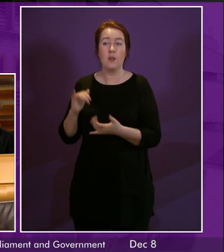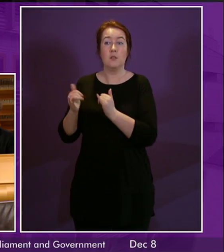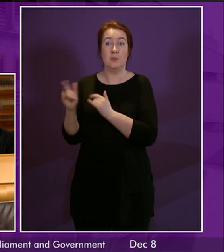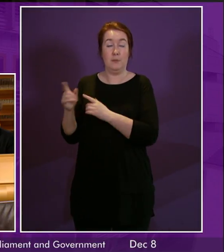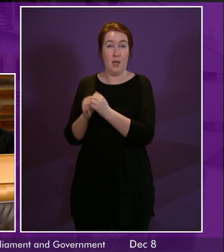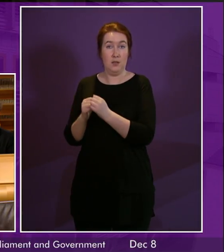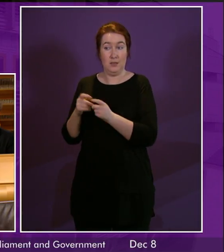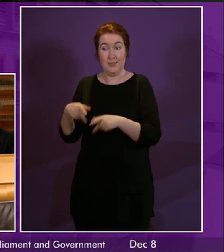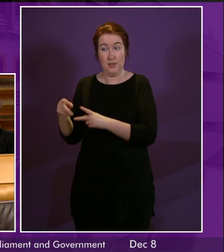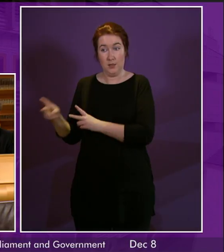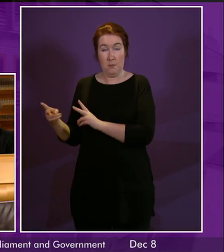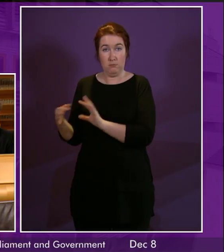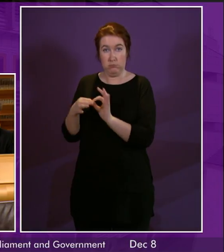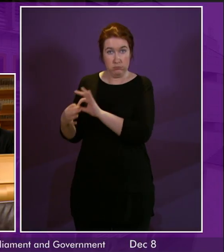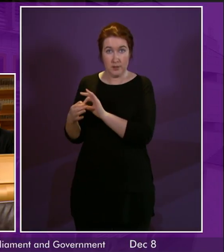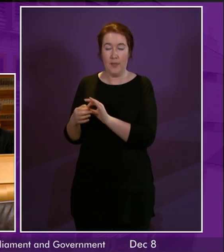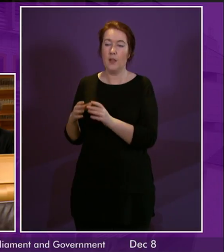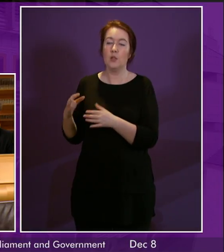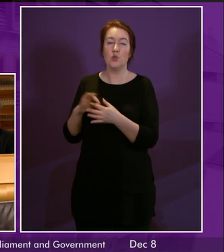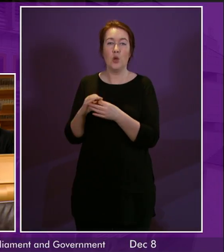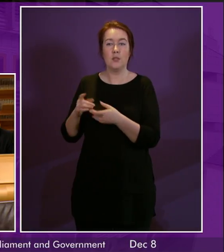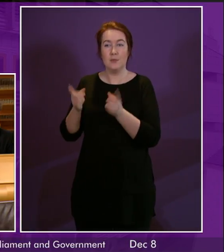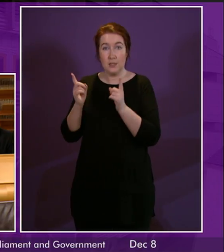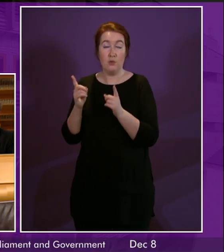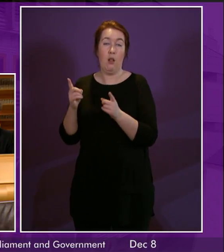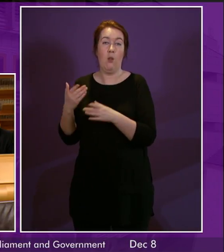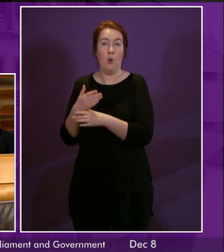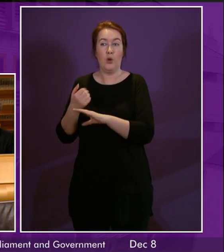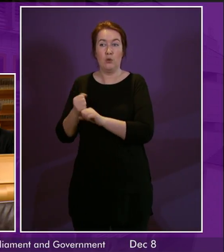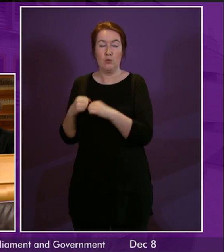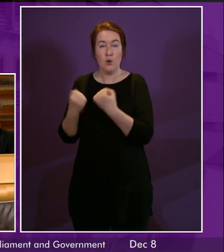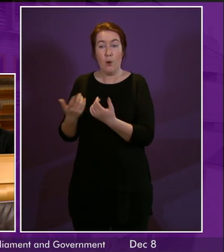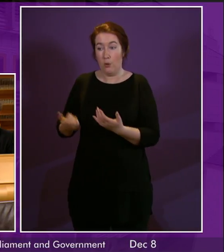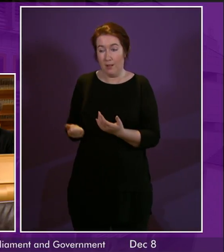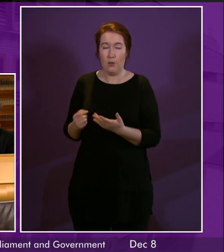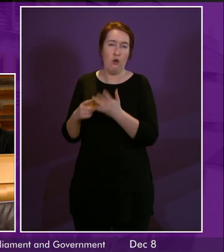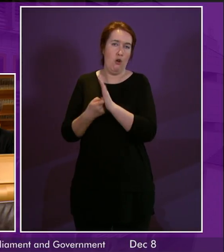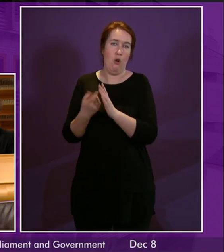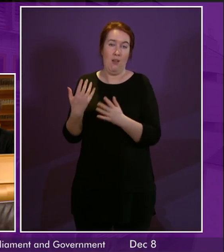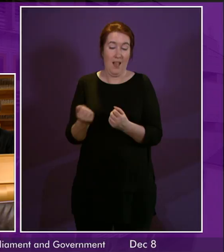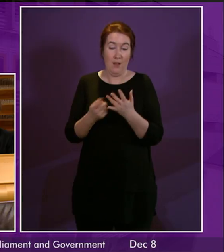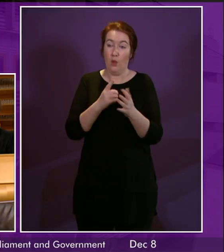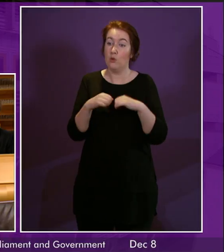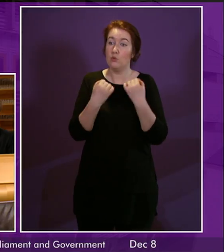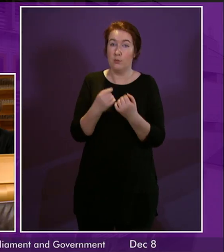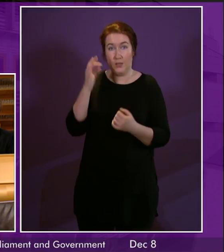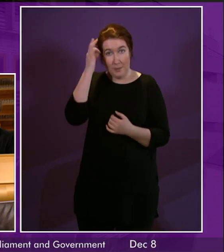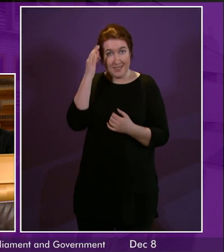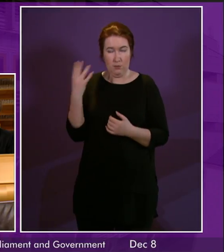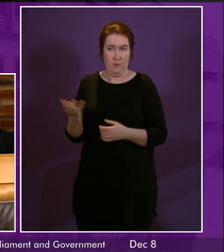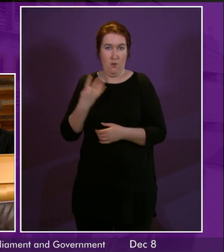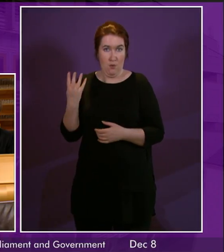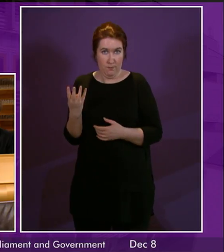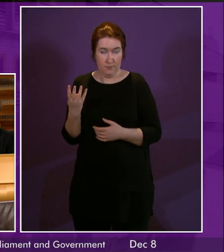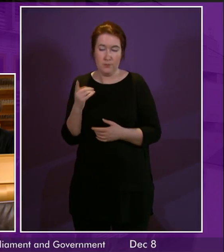is bilateral, as in the Joint Ministerial Working Group on Welfare, and sometimes it's quadrilateral, as in the Joint Ministerial Committee. But